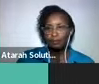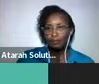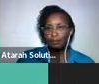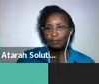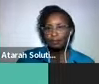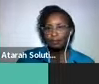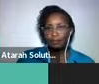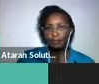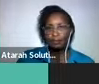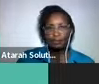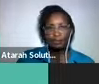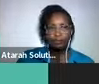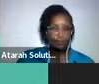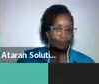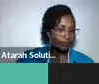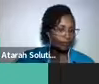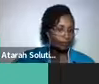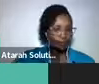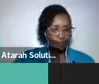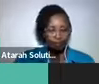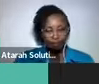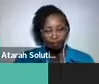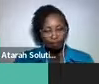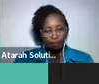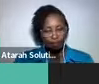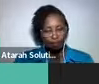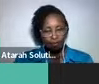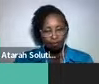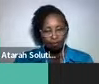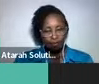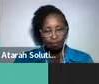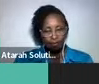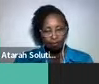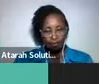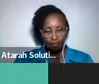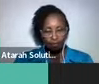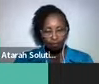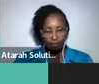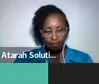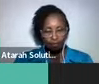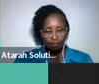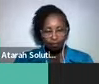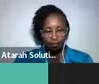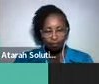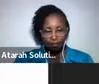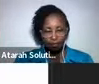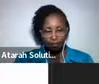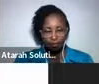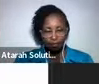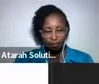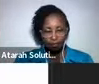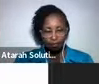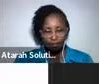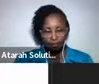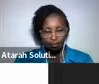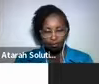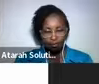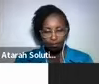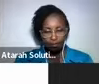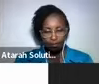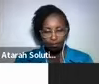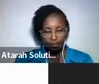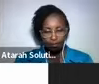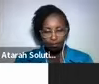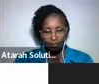company is called LXR, and what we do is we help businesses scale with digital ads. So my name is